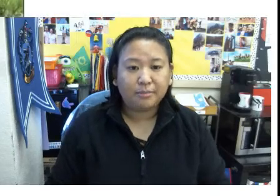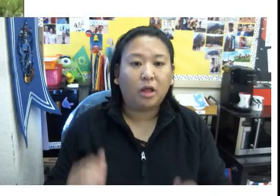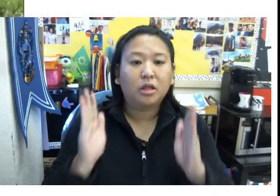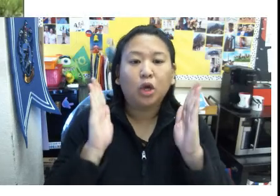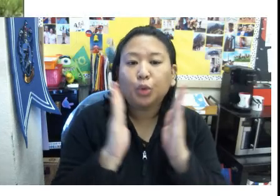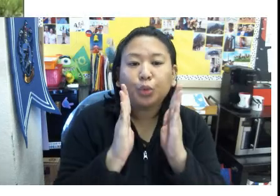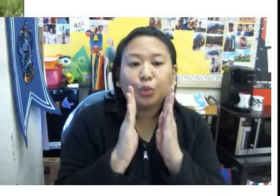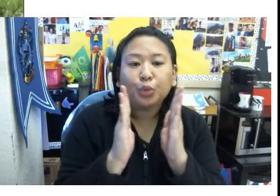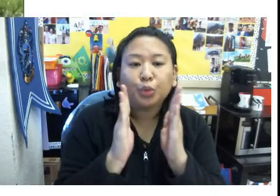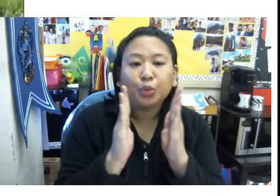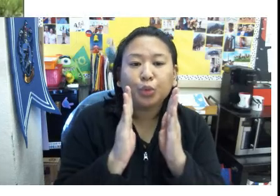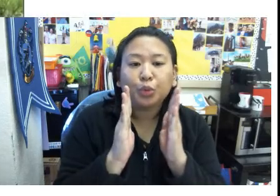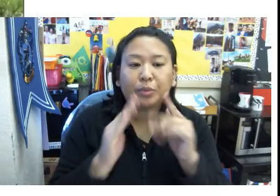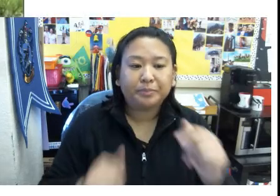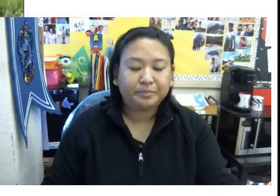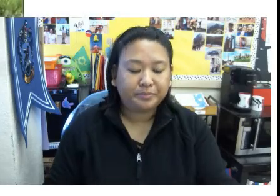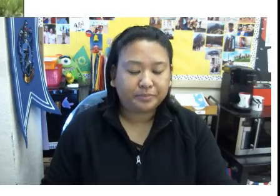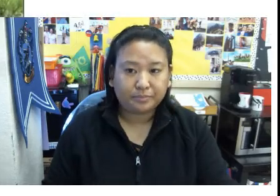And small.